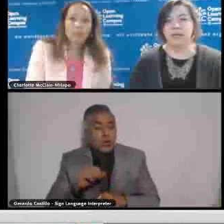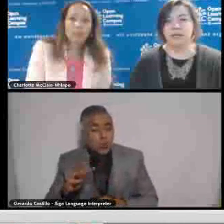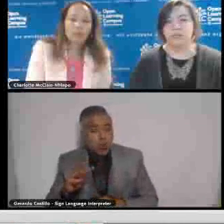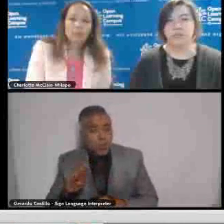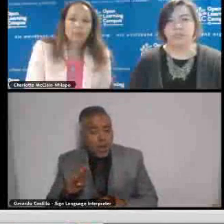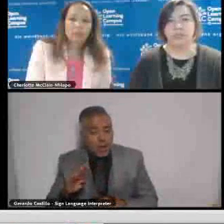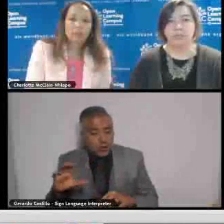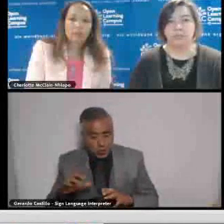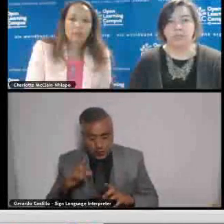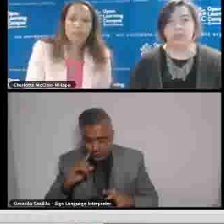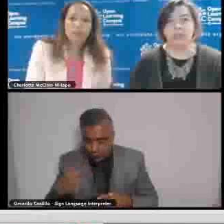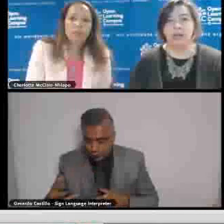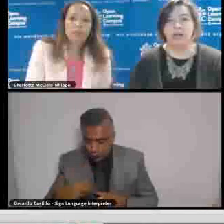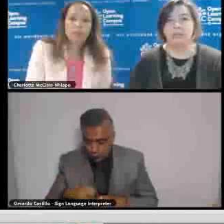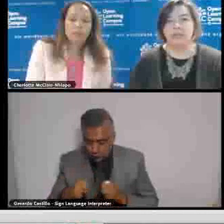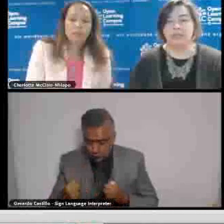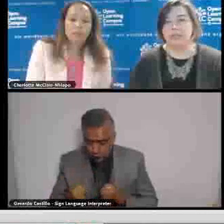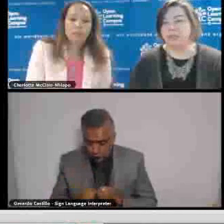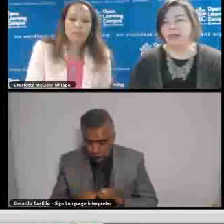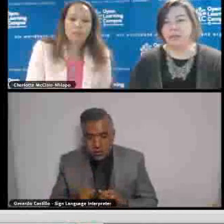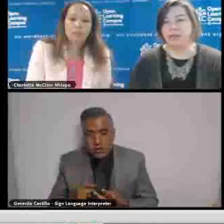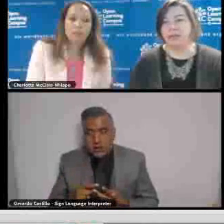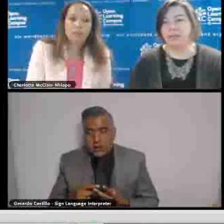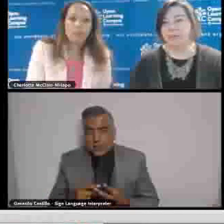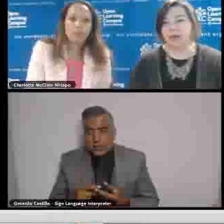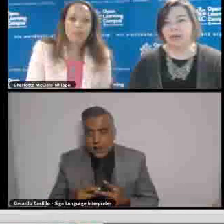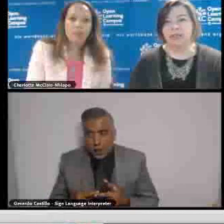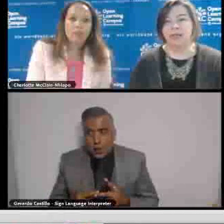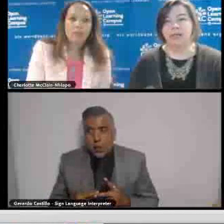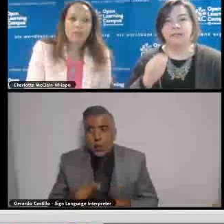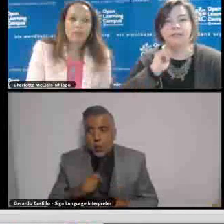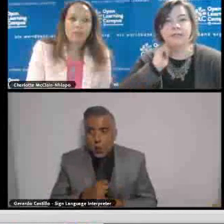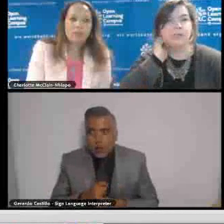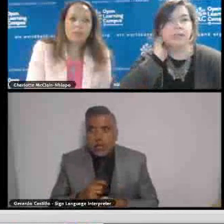social inclusion, this is becoming a part of